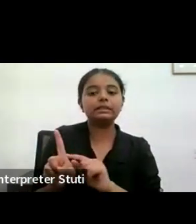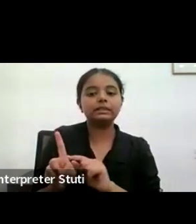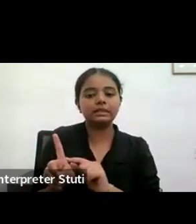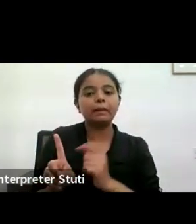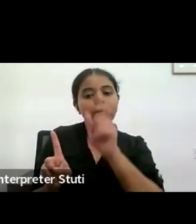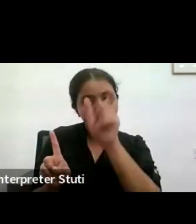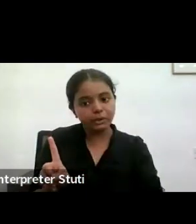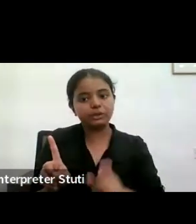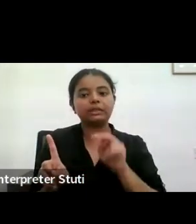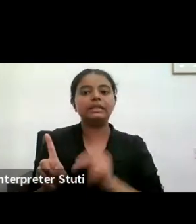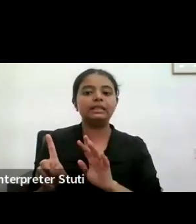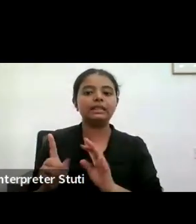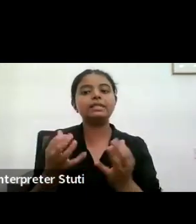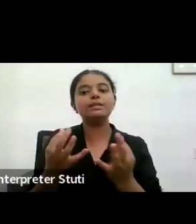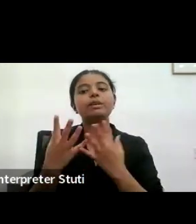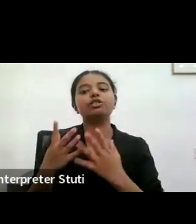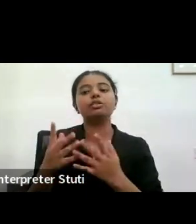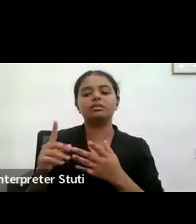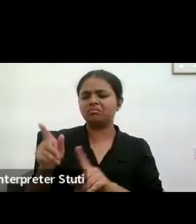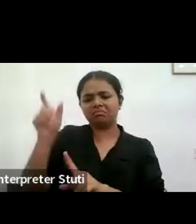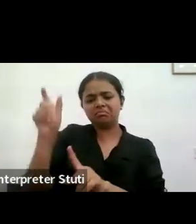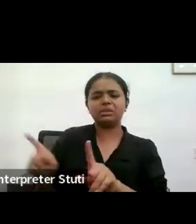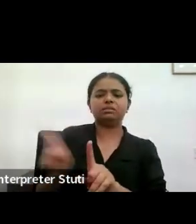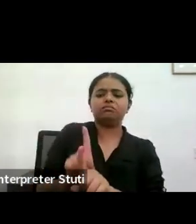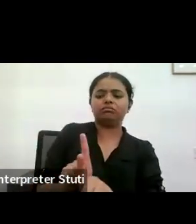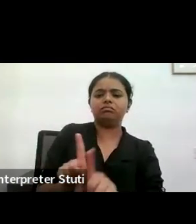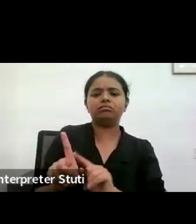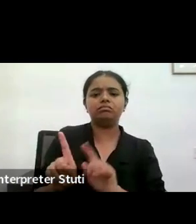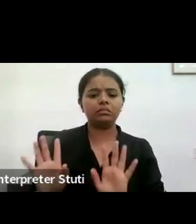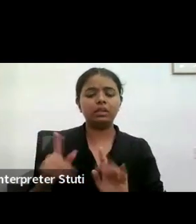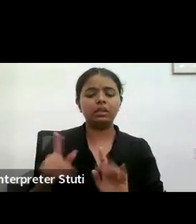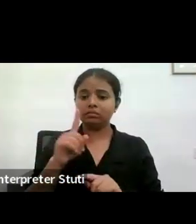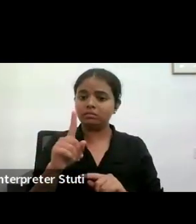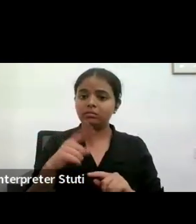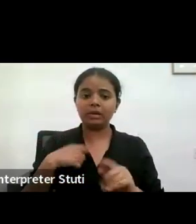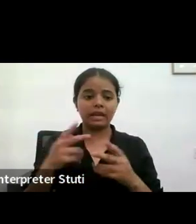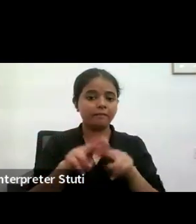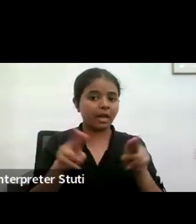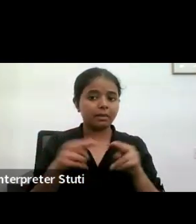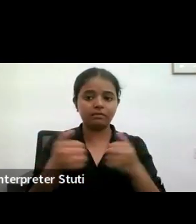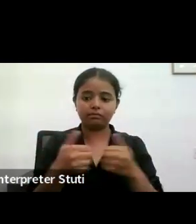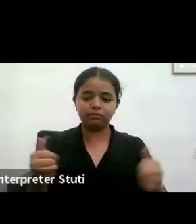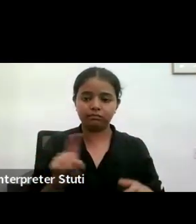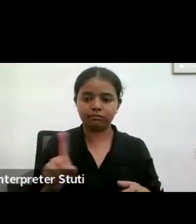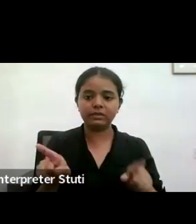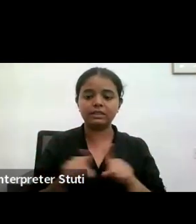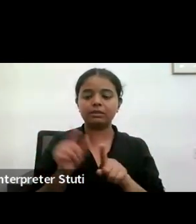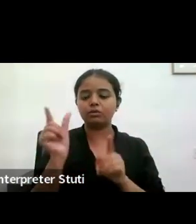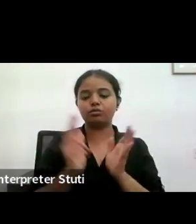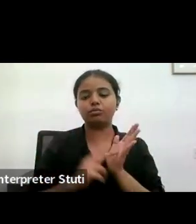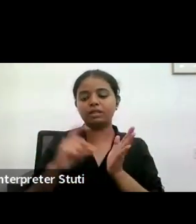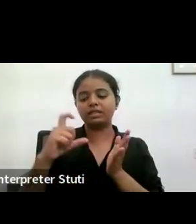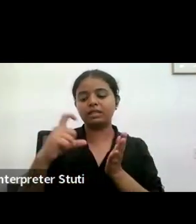an option. It's actually a right. The right not to be separated from the families, just like in the